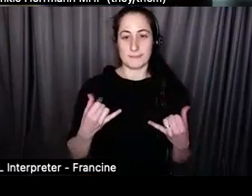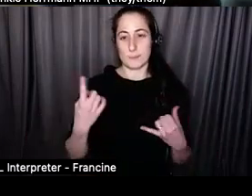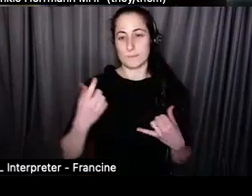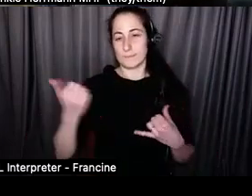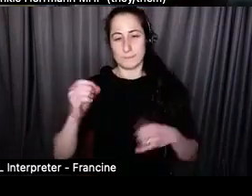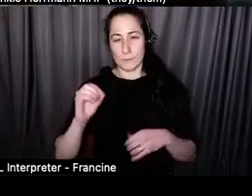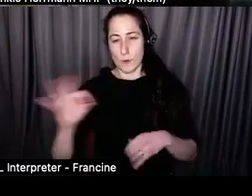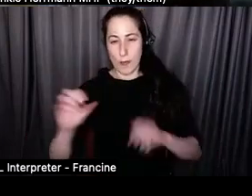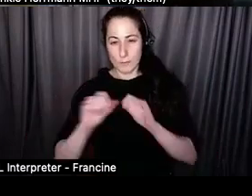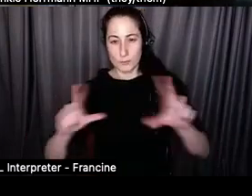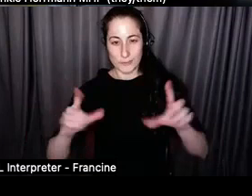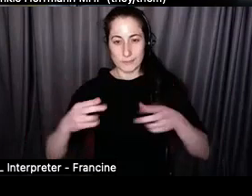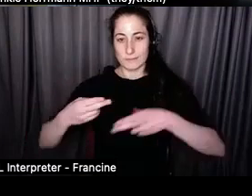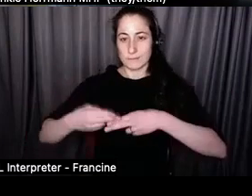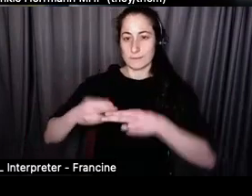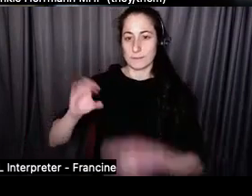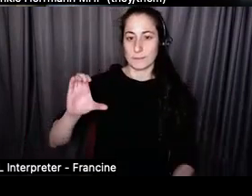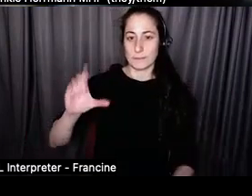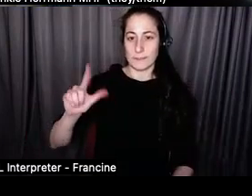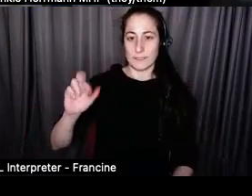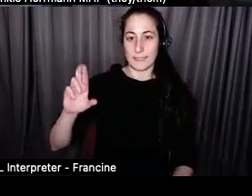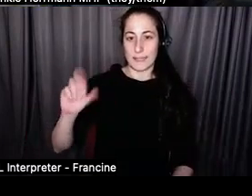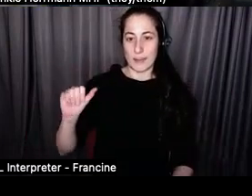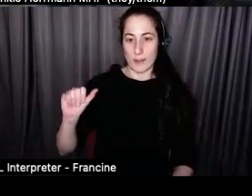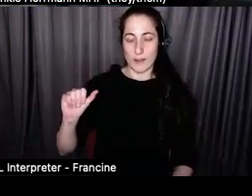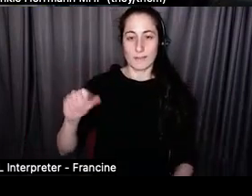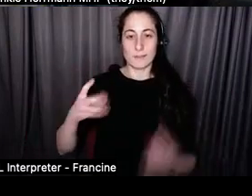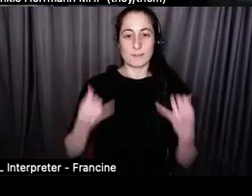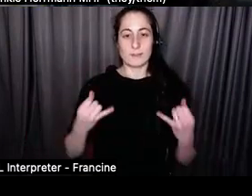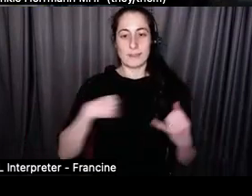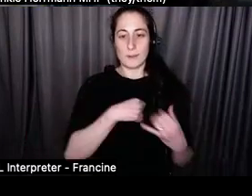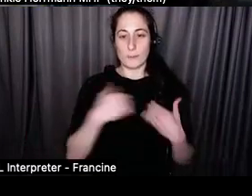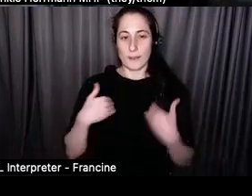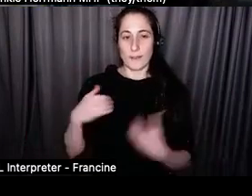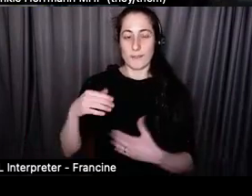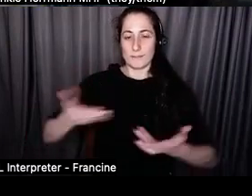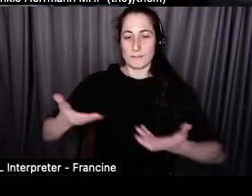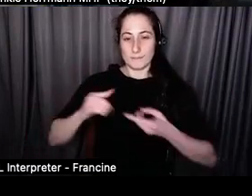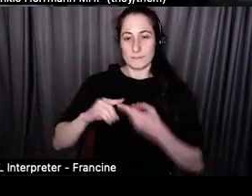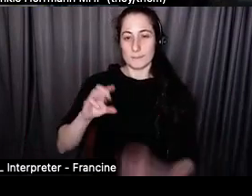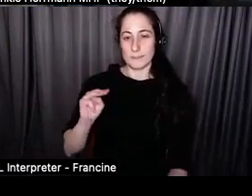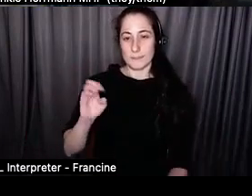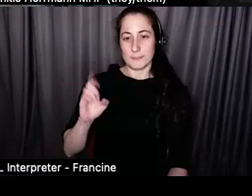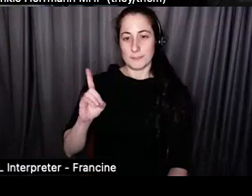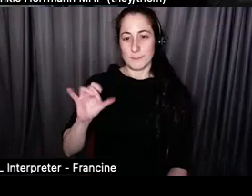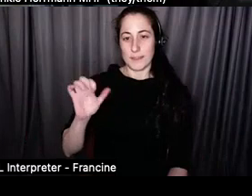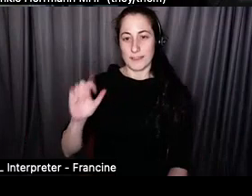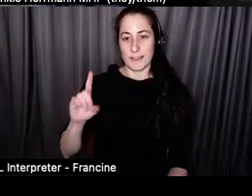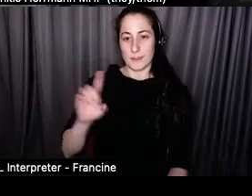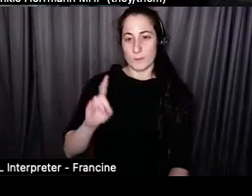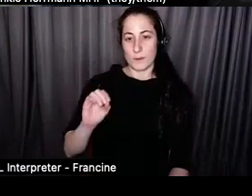This is a Medicaid 101 and Medicaid Introduction to Medicaid HARP